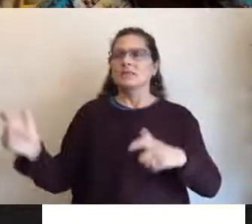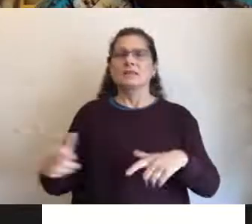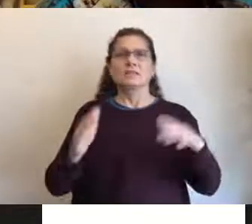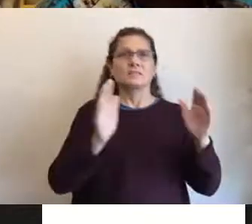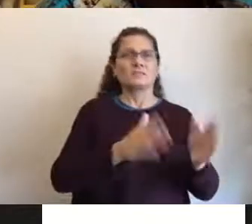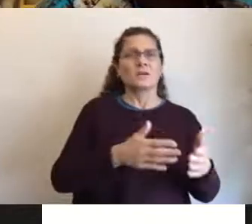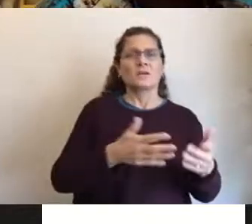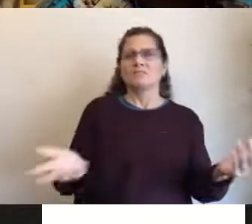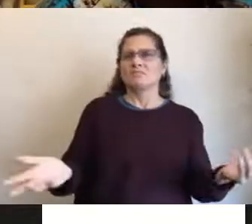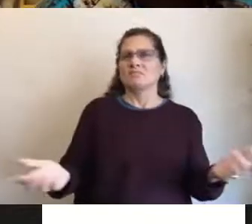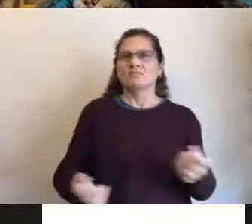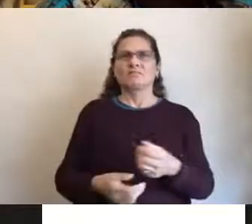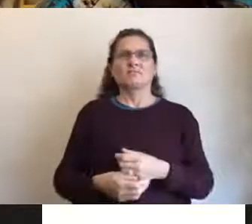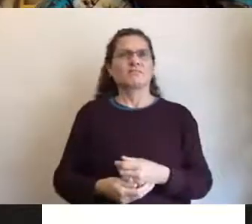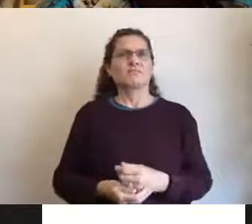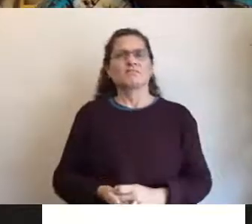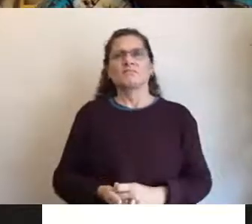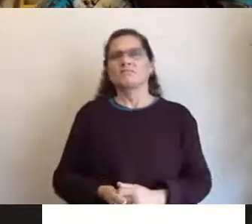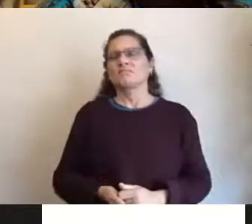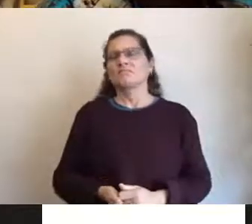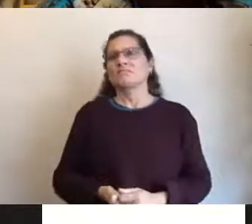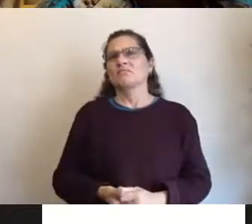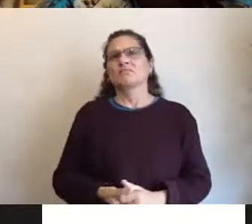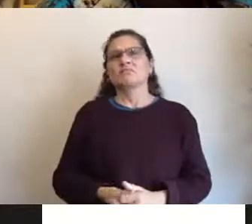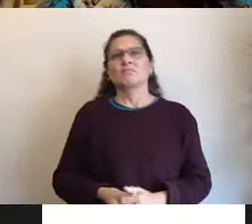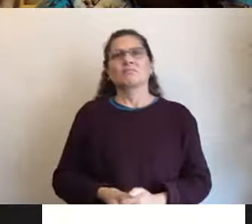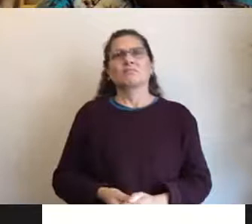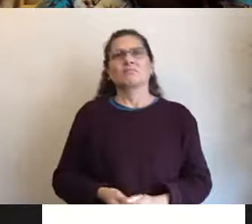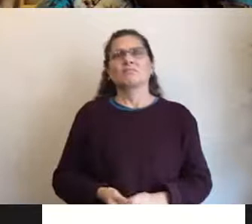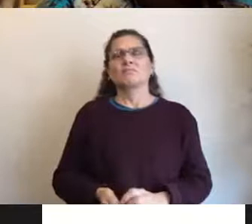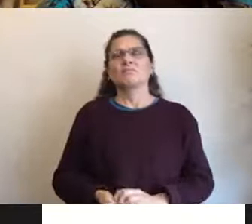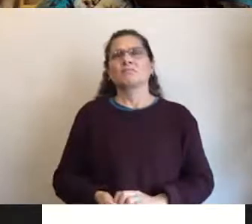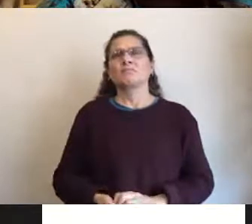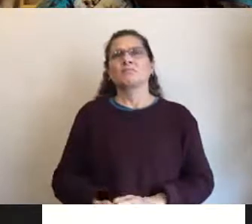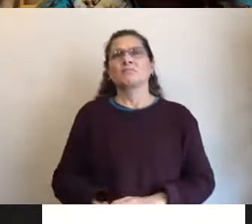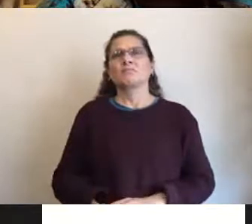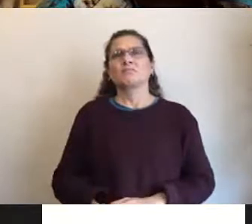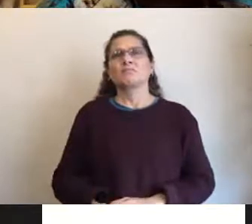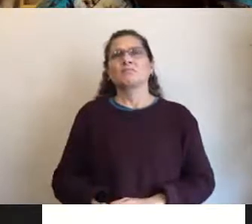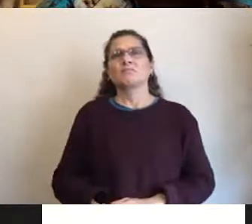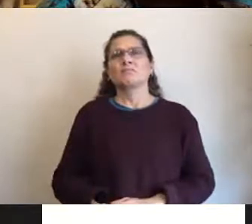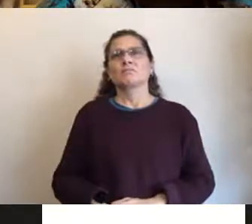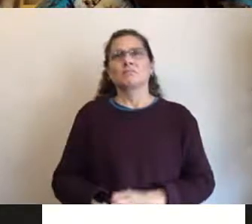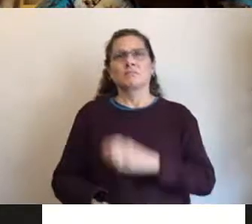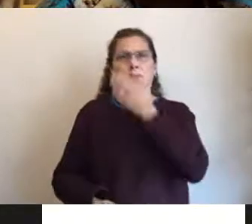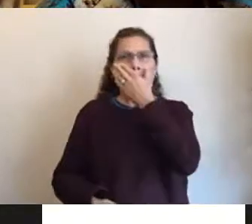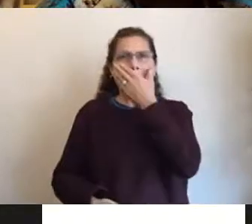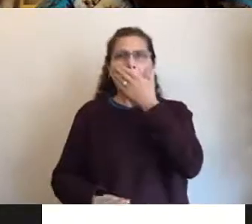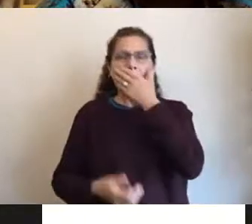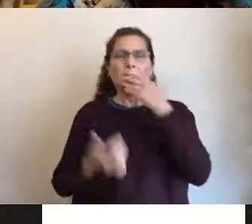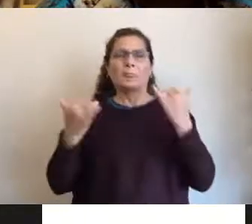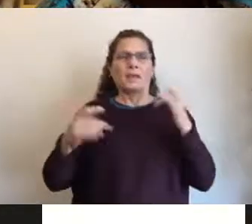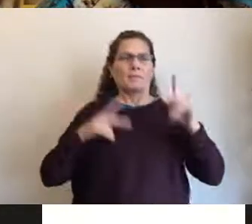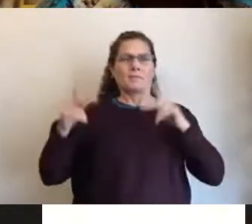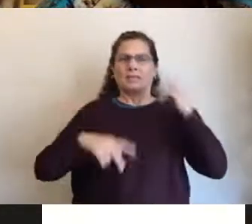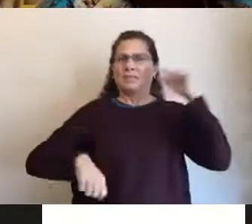friends. Third, there's confusion over the 2-week quarantine period. So if you have an exposure, you have to quarantine